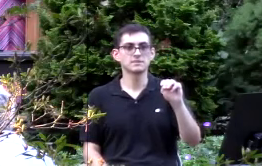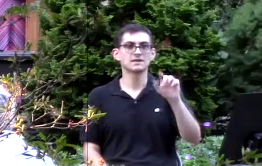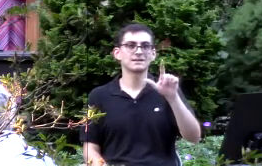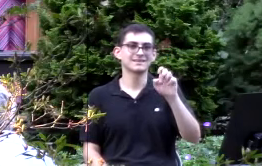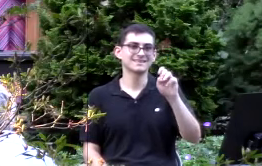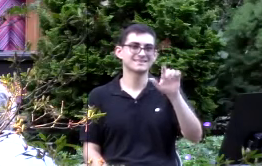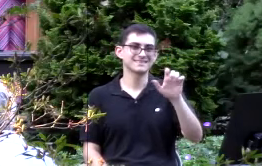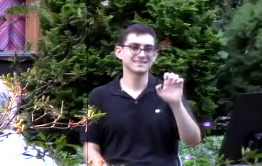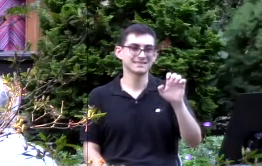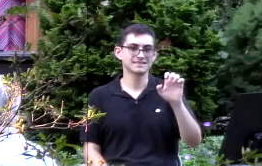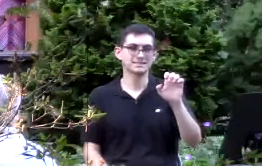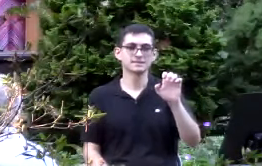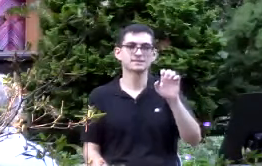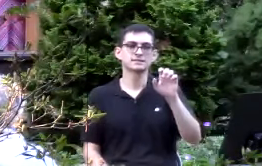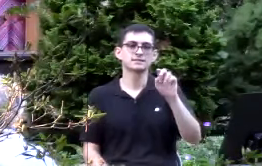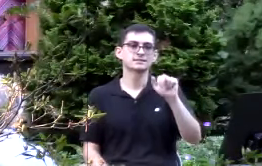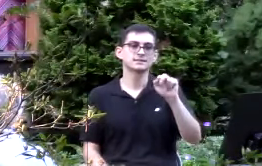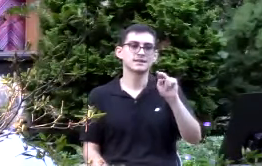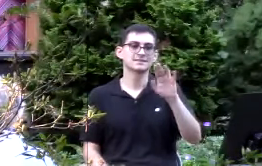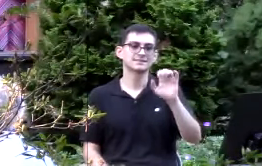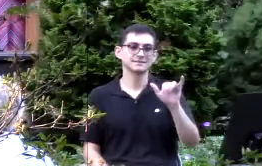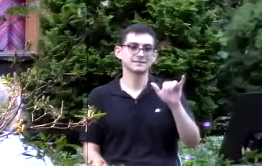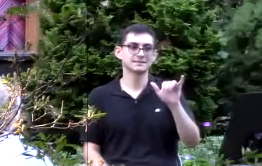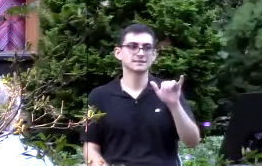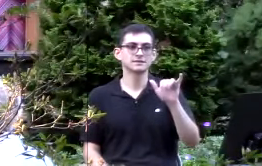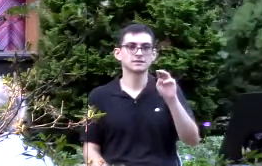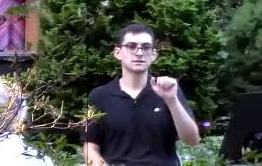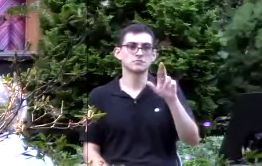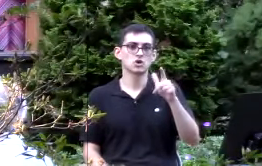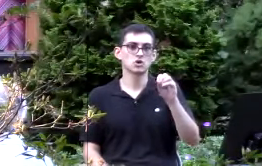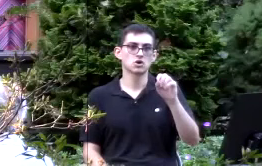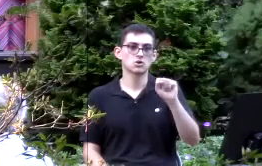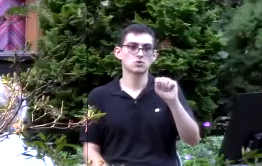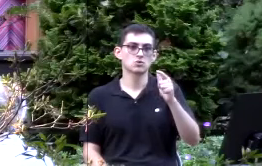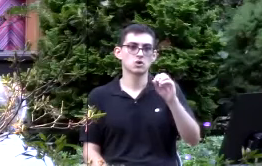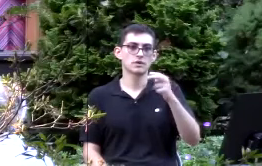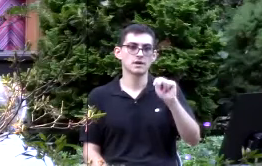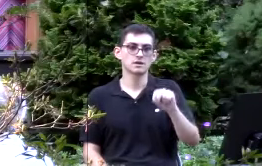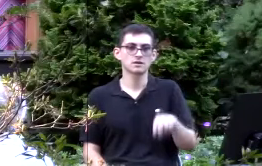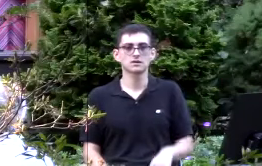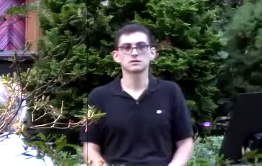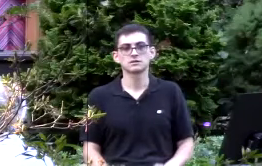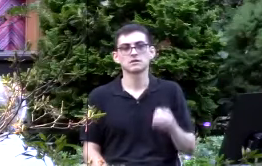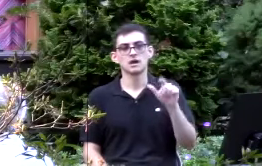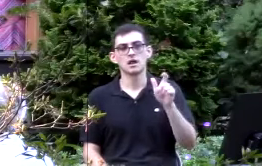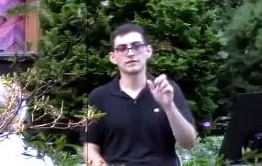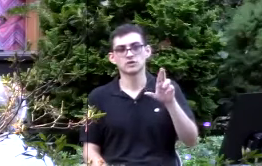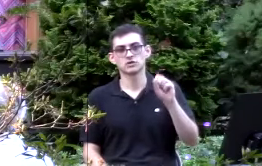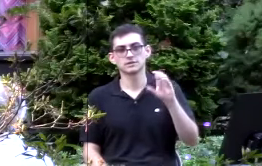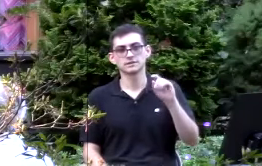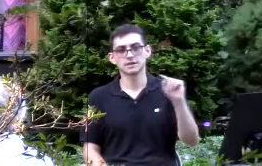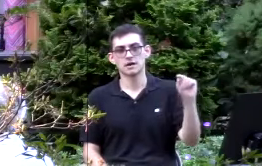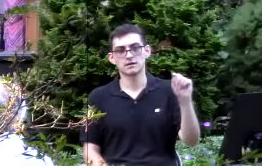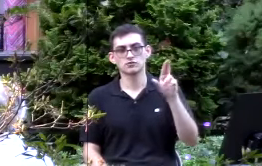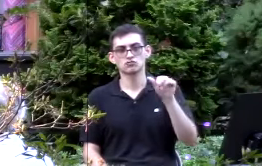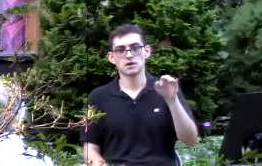Leslie Newman, Nancy Zawaki, Margot Cohen, Oliver Scott,